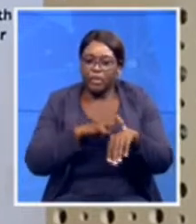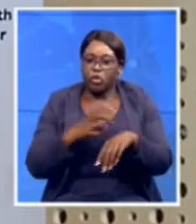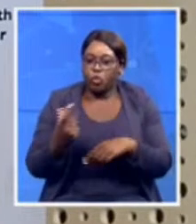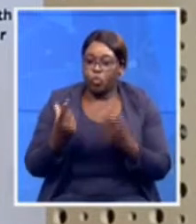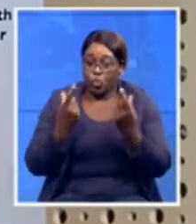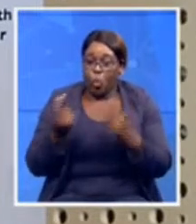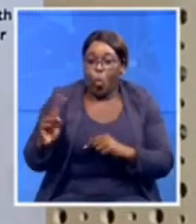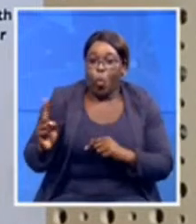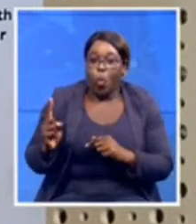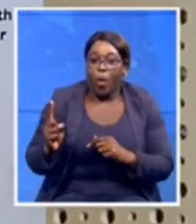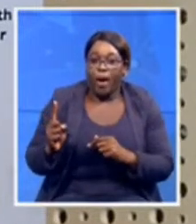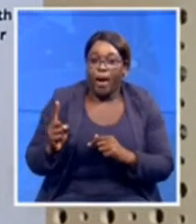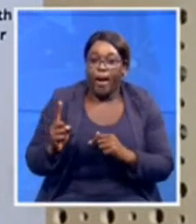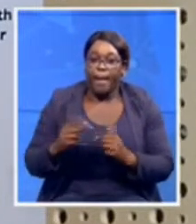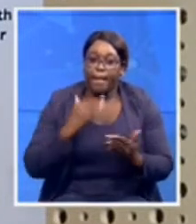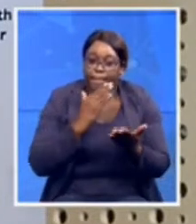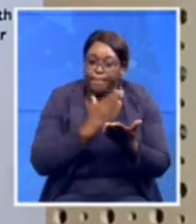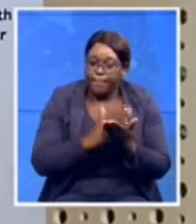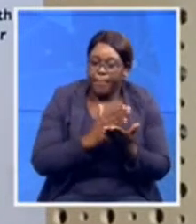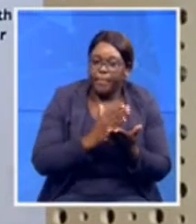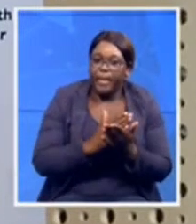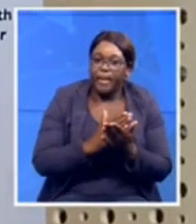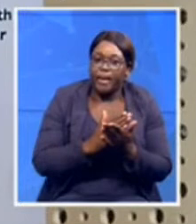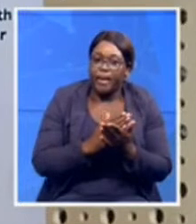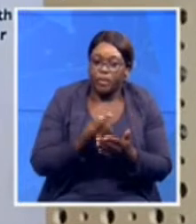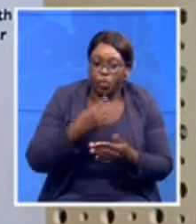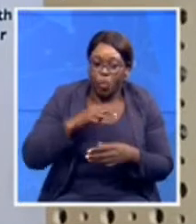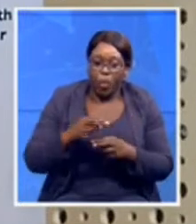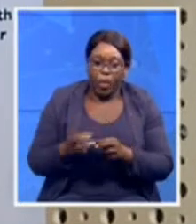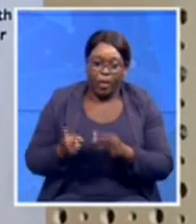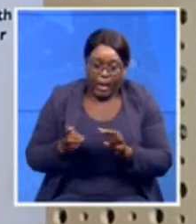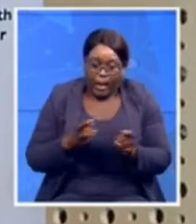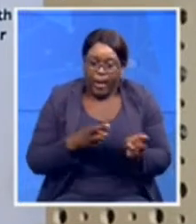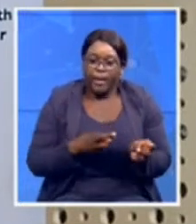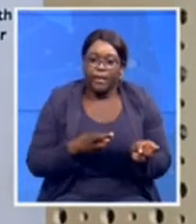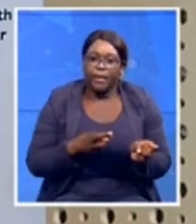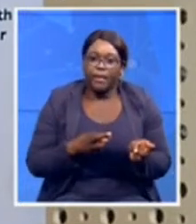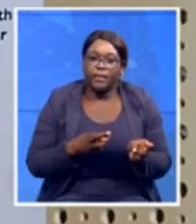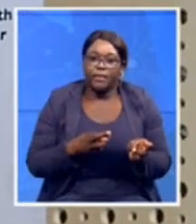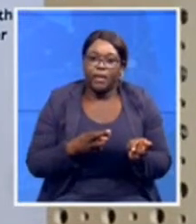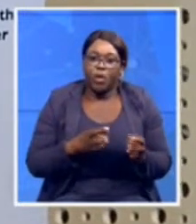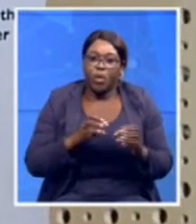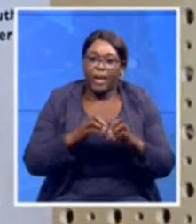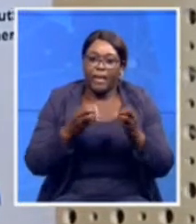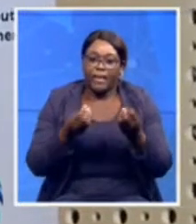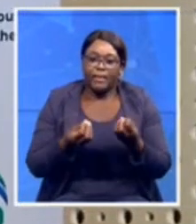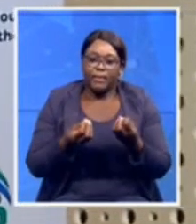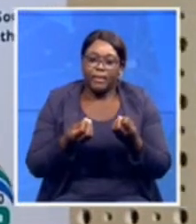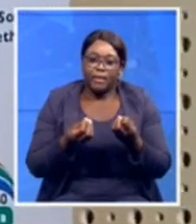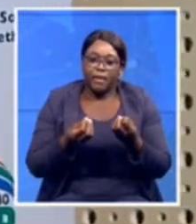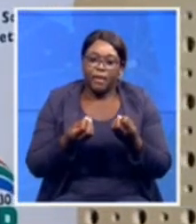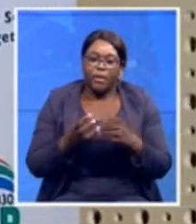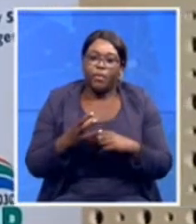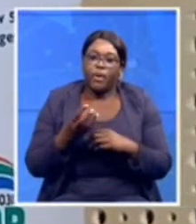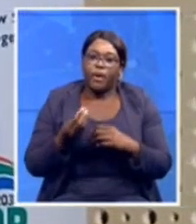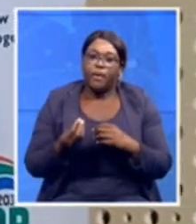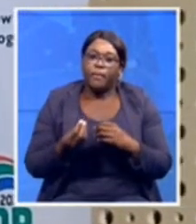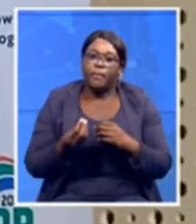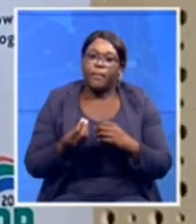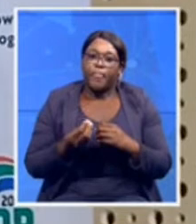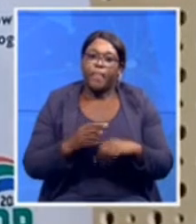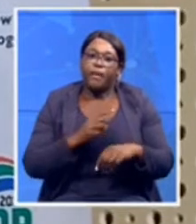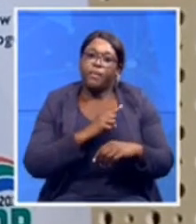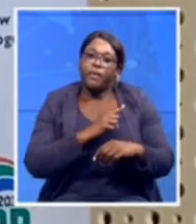we are ready, we align the organizational structure. We've got regulatory instruments, because the capacity for any regulator